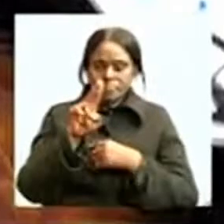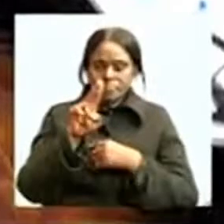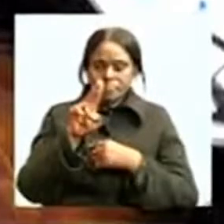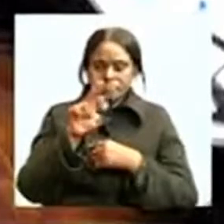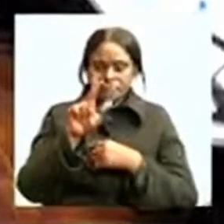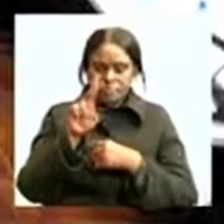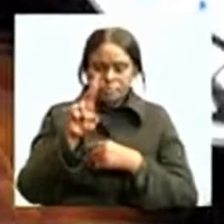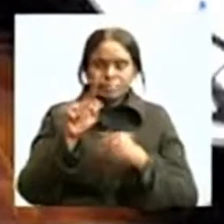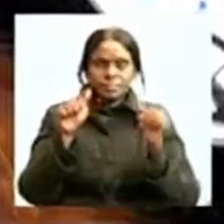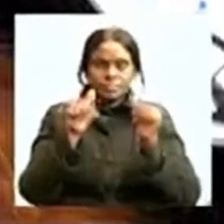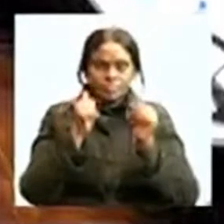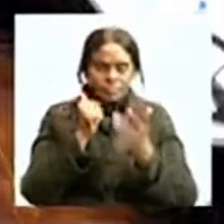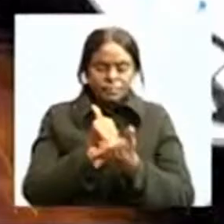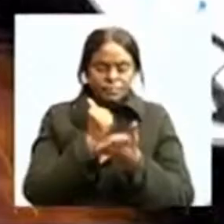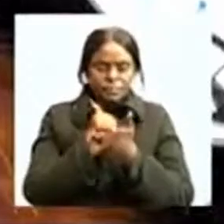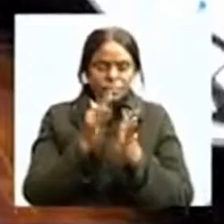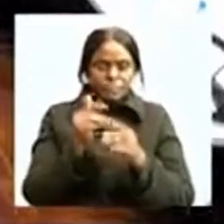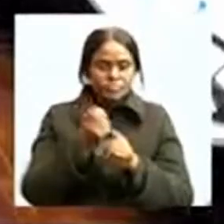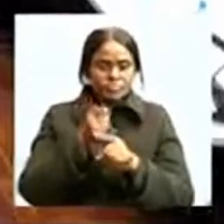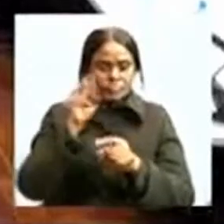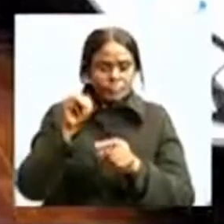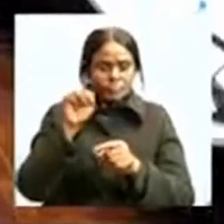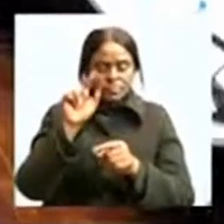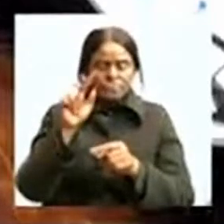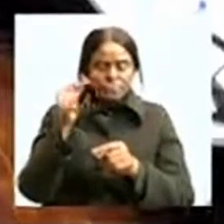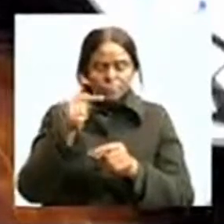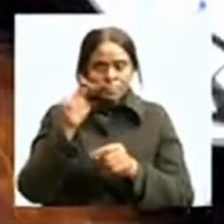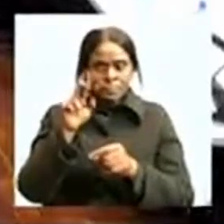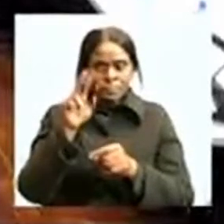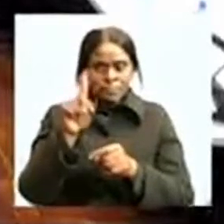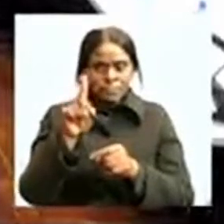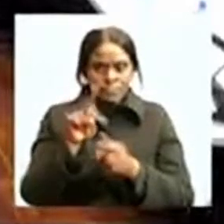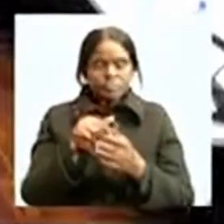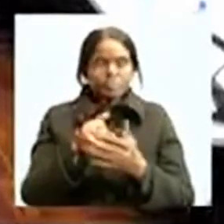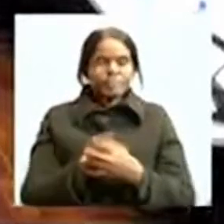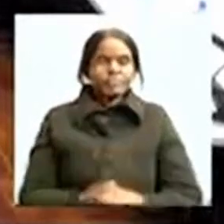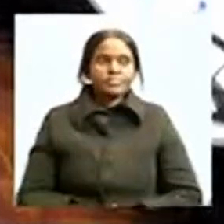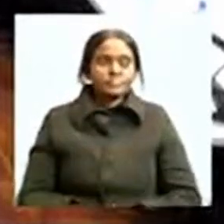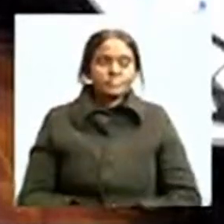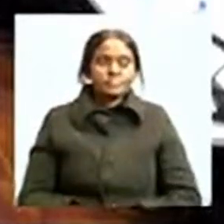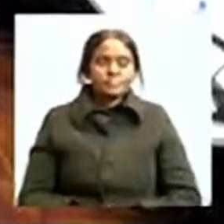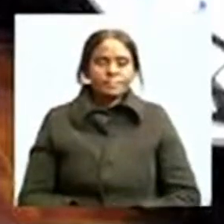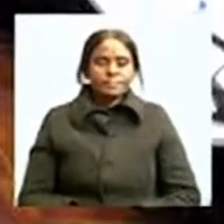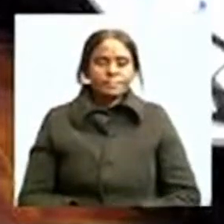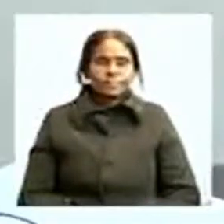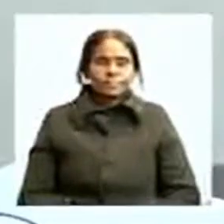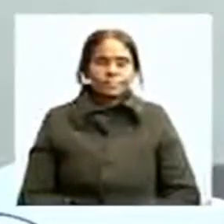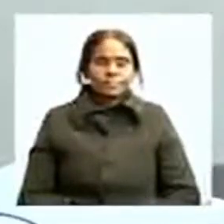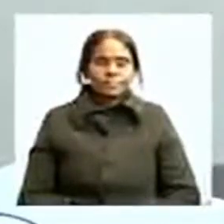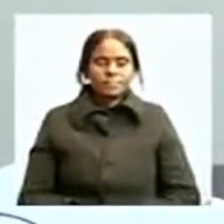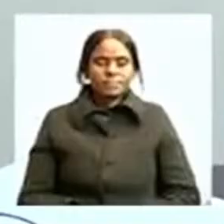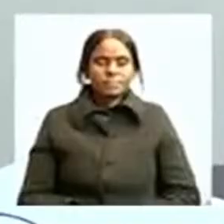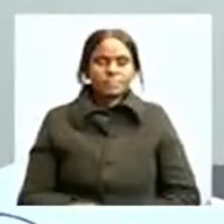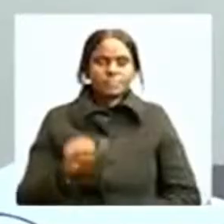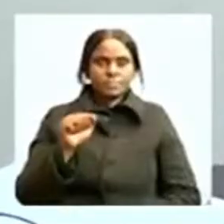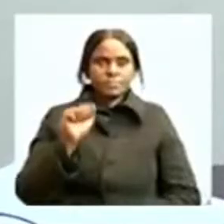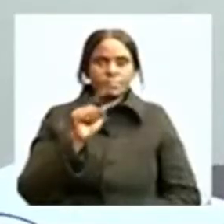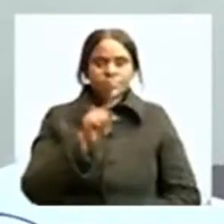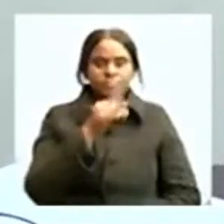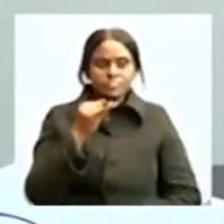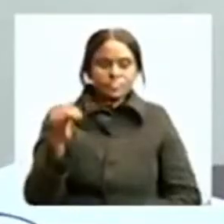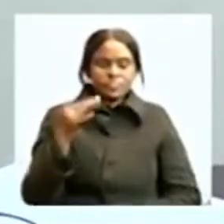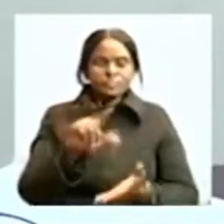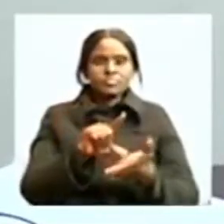Acting Assistant Director from the Ministry of Local Government and Rural Development. Thank you. Yes, the issue of